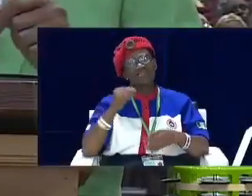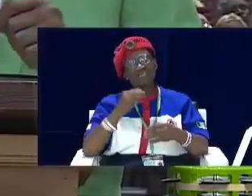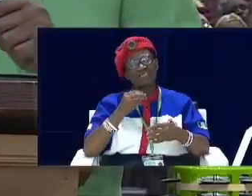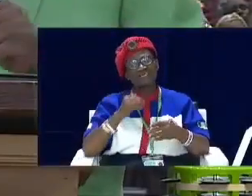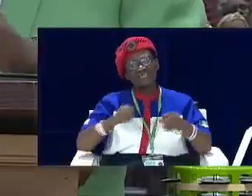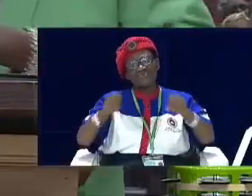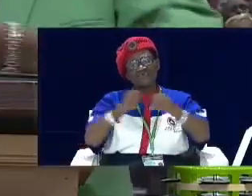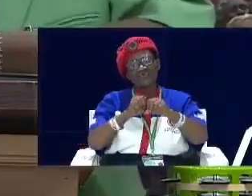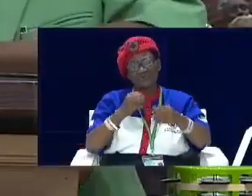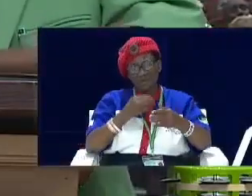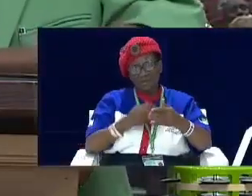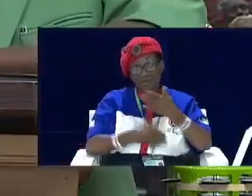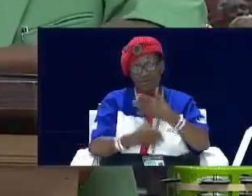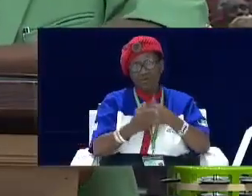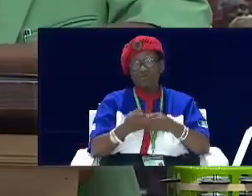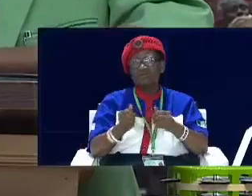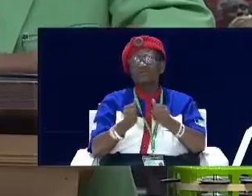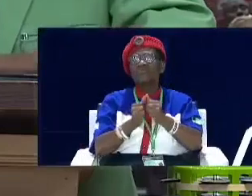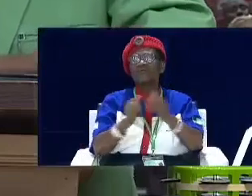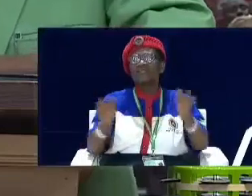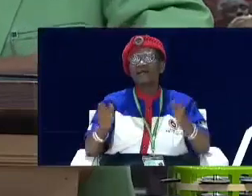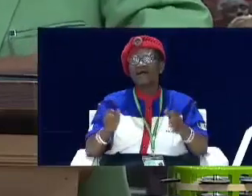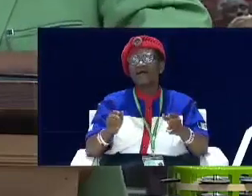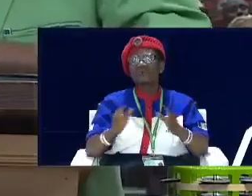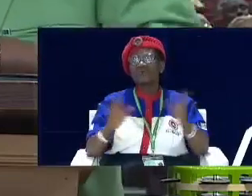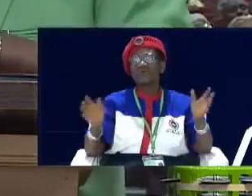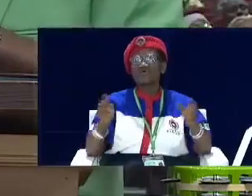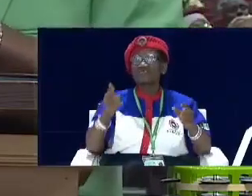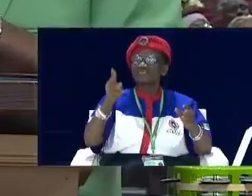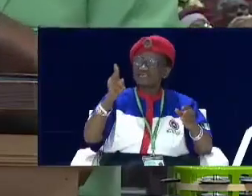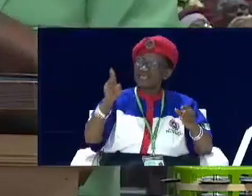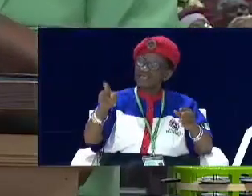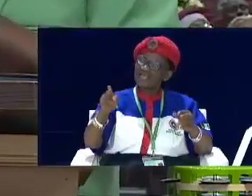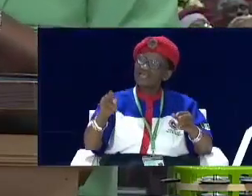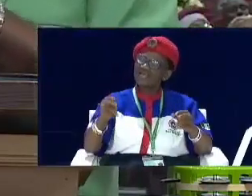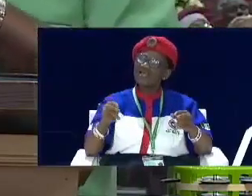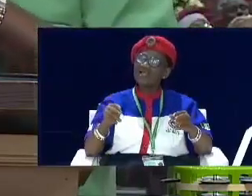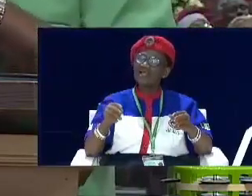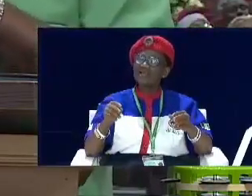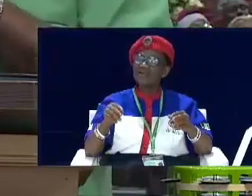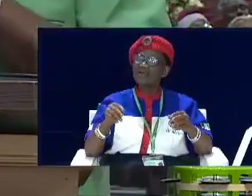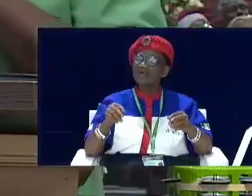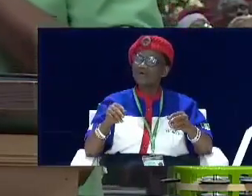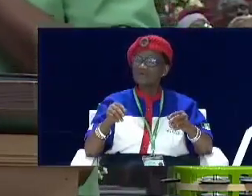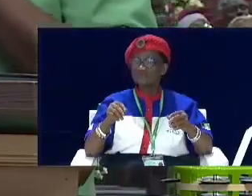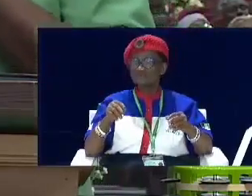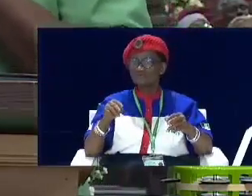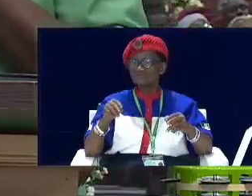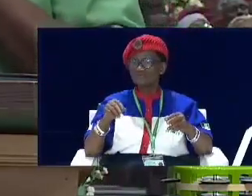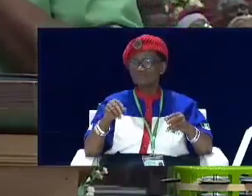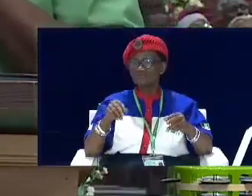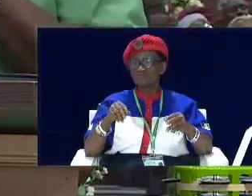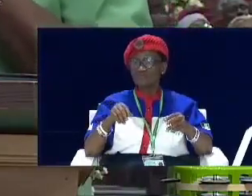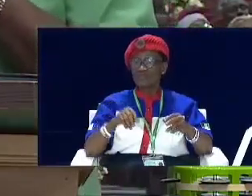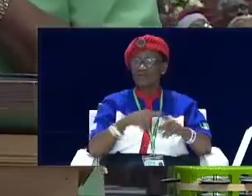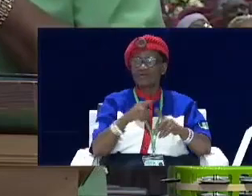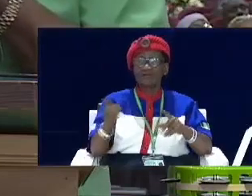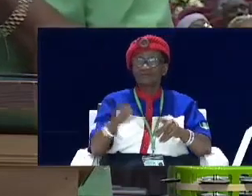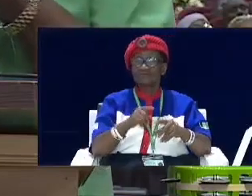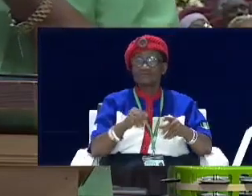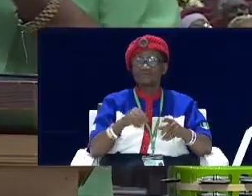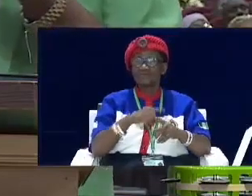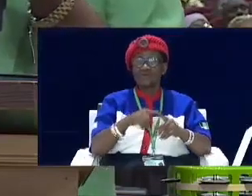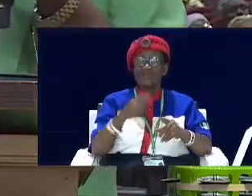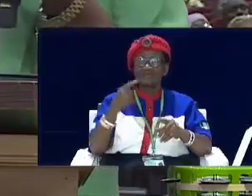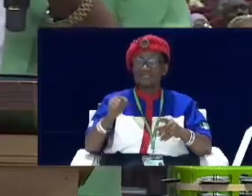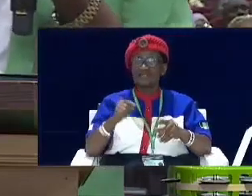You know, when you have this double portion, nigba ti o ba ni iloko meji danso yi, when the enemy is waiting for you at the right,